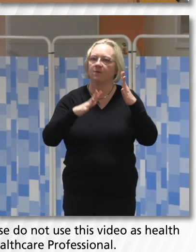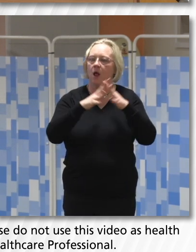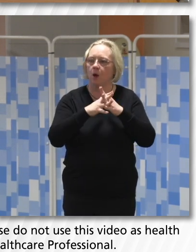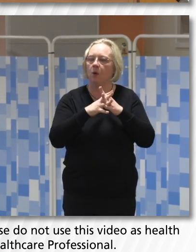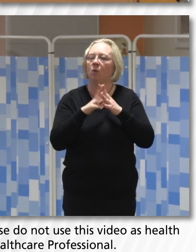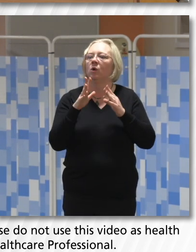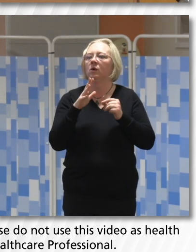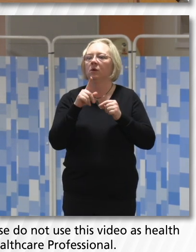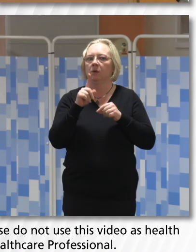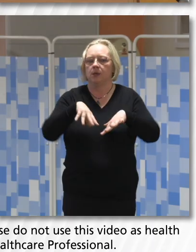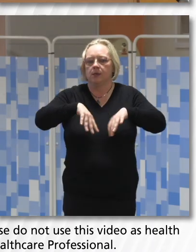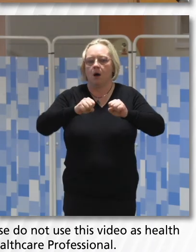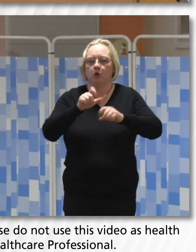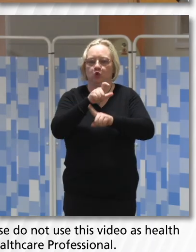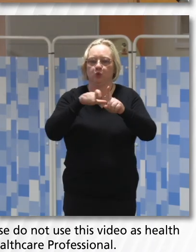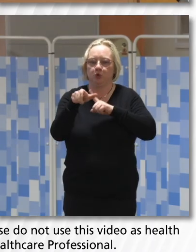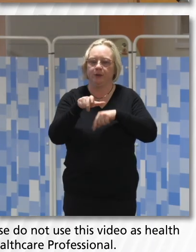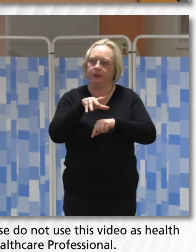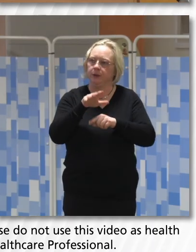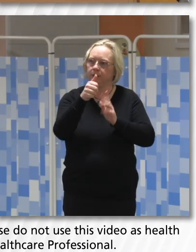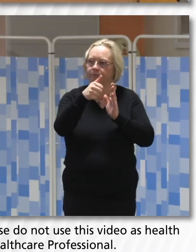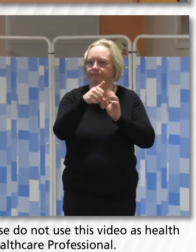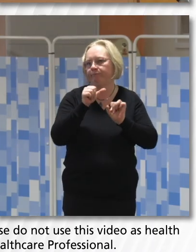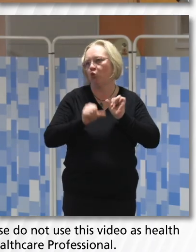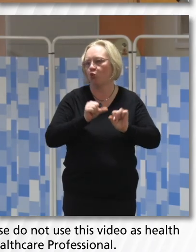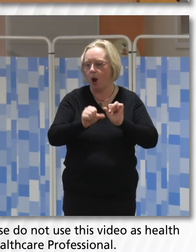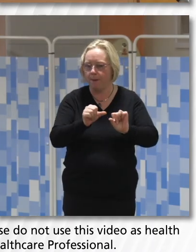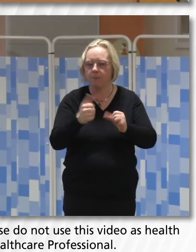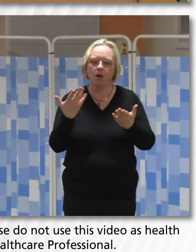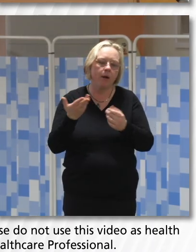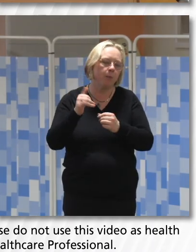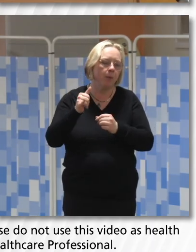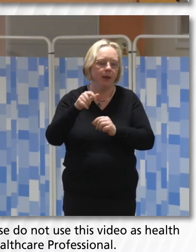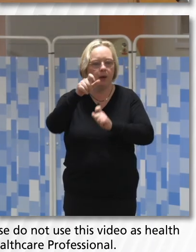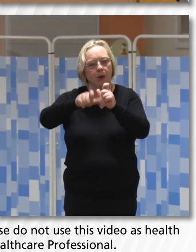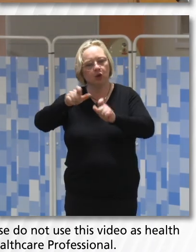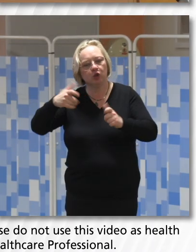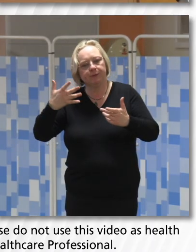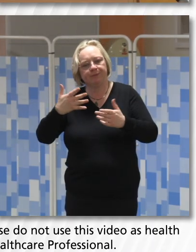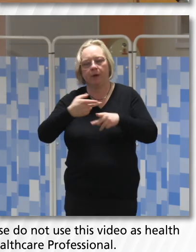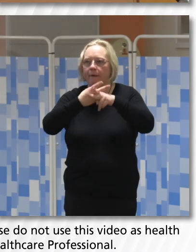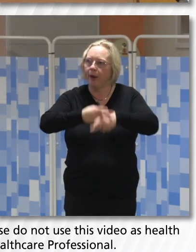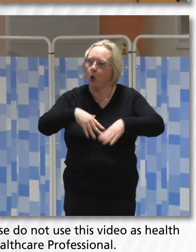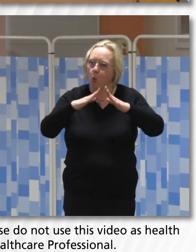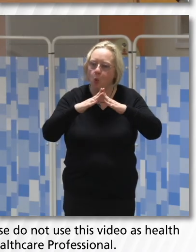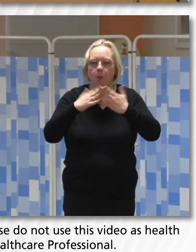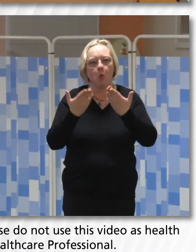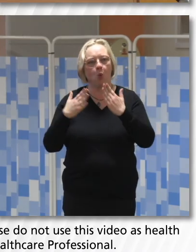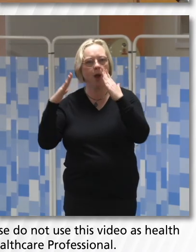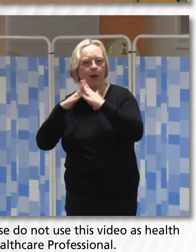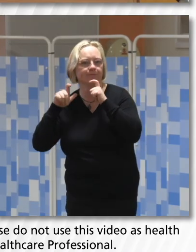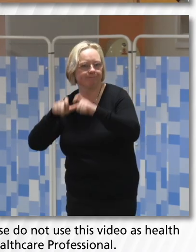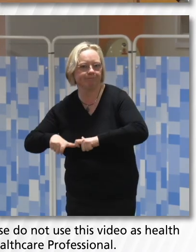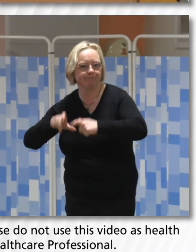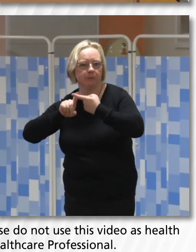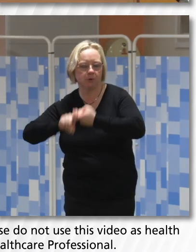community outreach program so that for patients who were maybe living in care homes or who were housebound, couldn't come